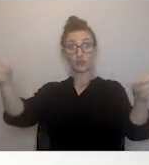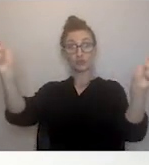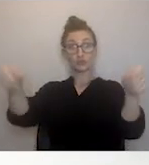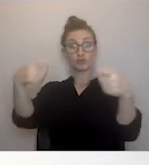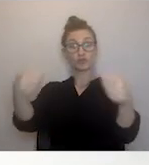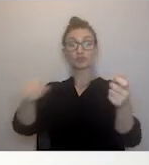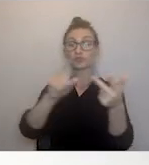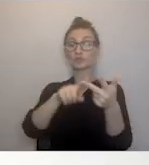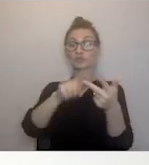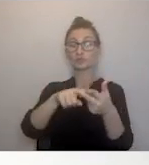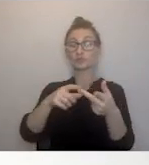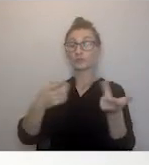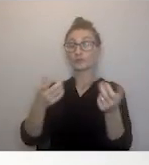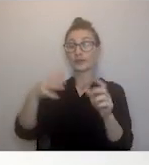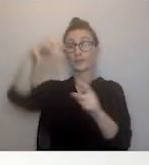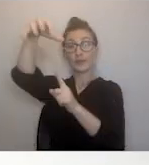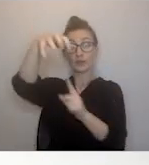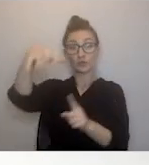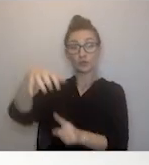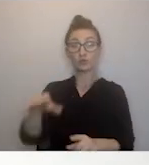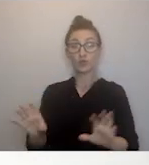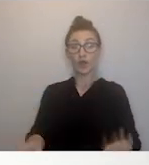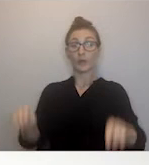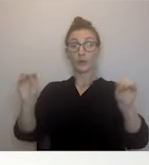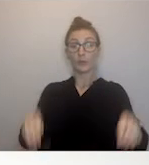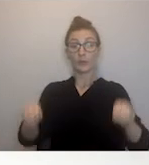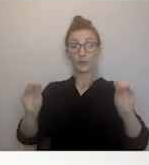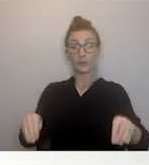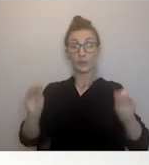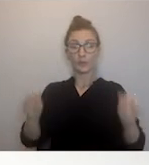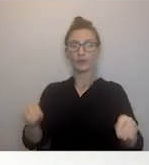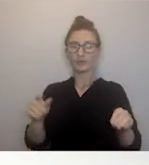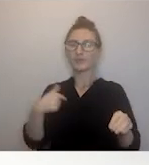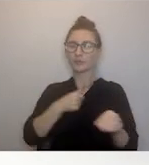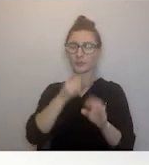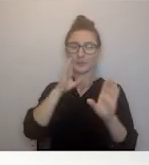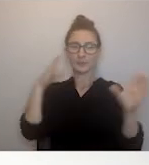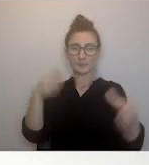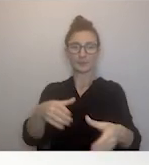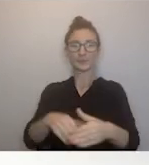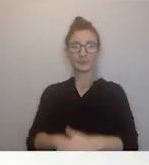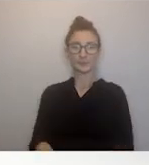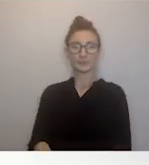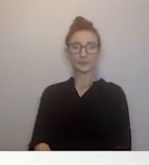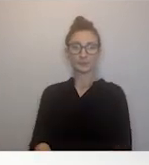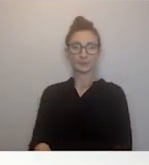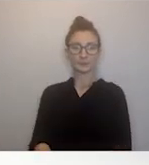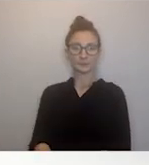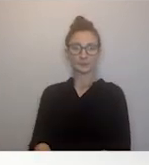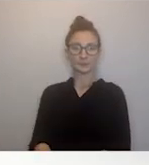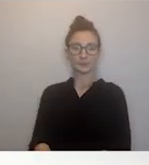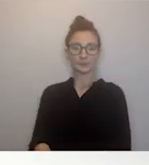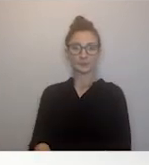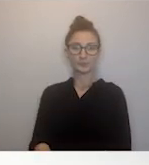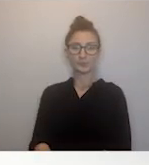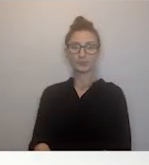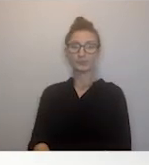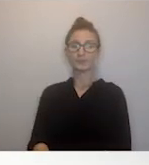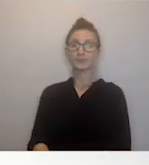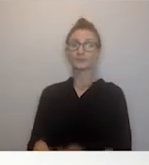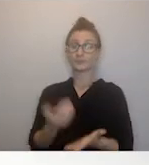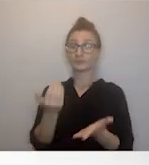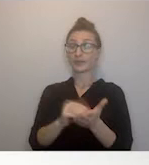baton, we're really kind of focusing what we're doing with our body and focusing what we're doing with our ears to really get the most out of a lot of these